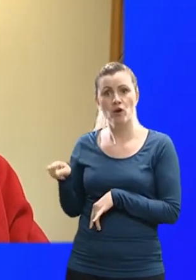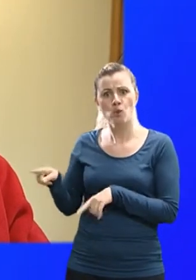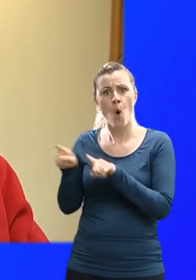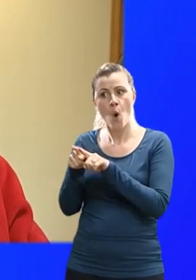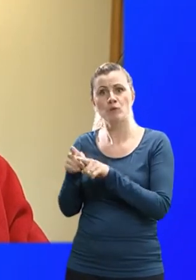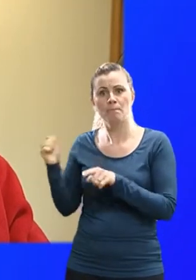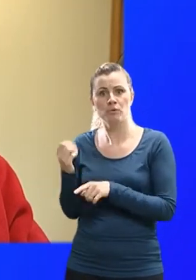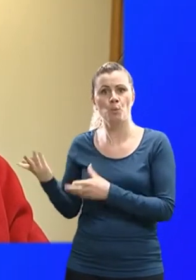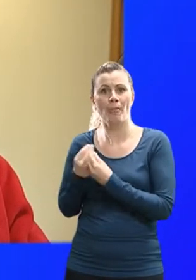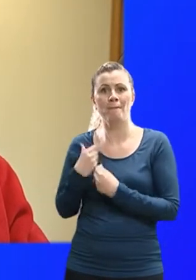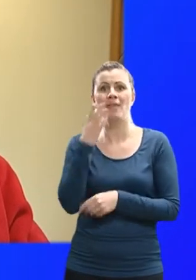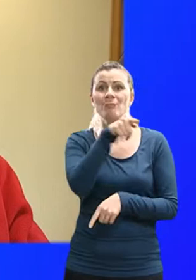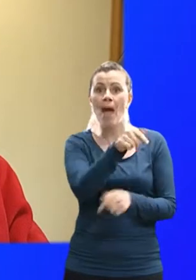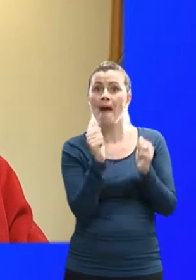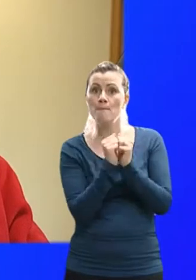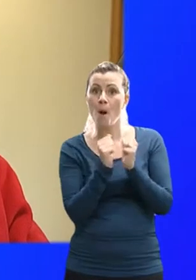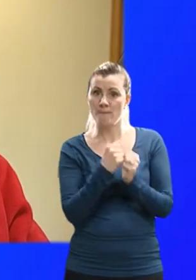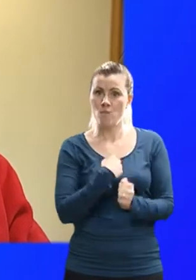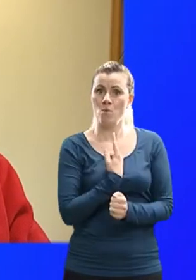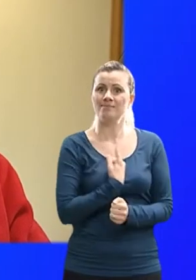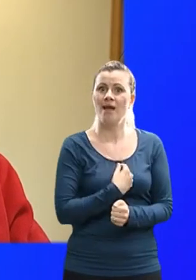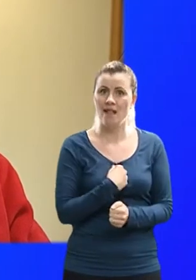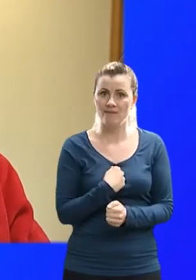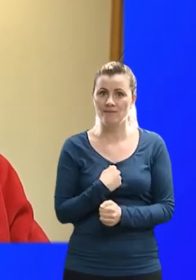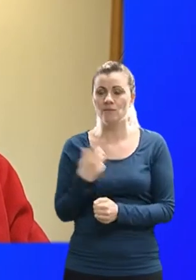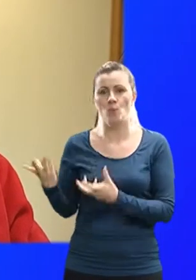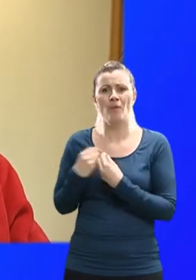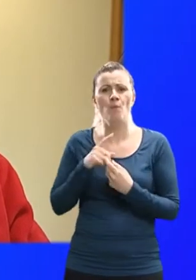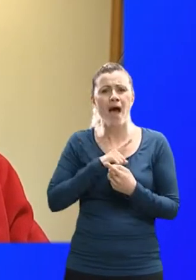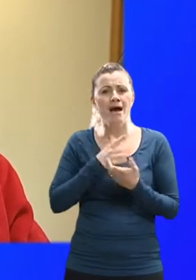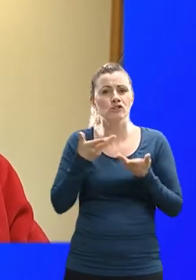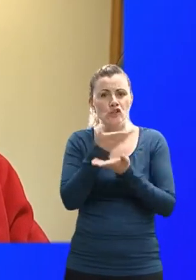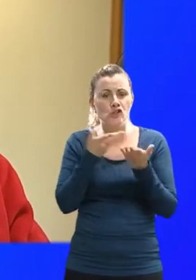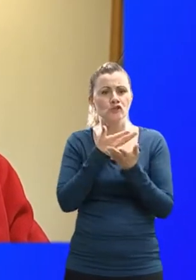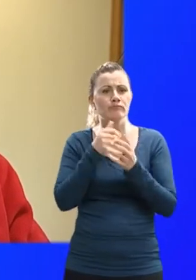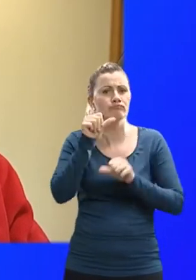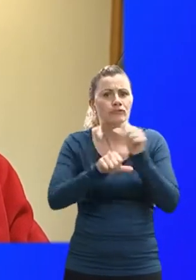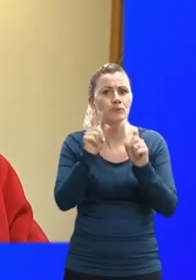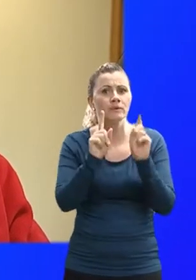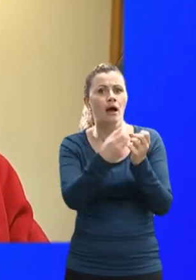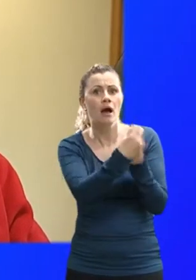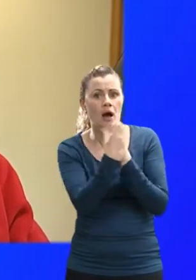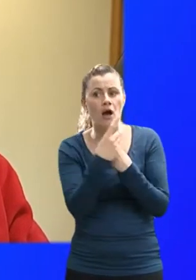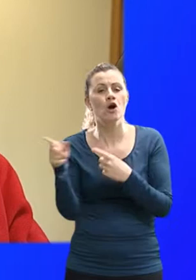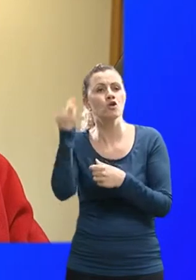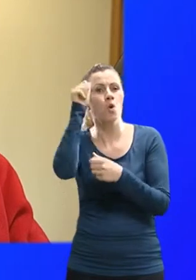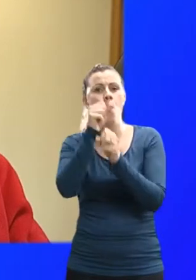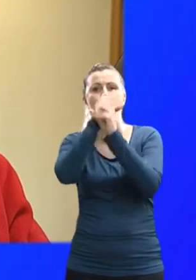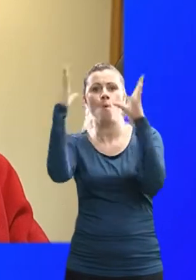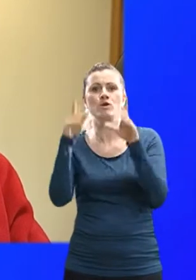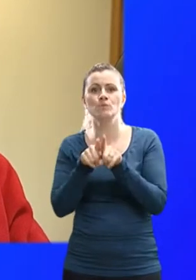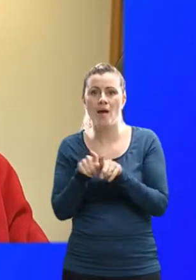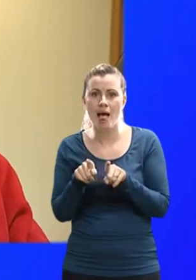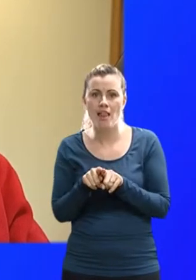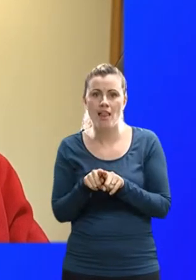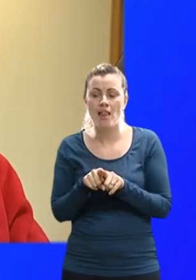entitled, because they needed her there for the discussion of the prognosis and so on, she had to come